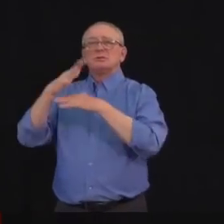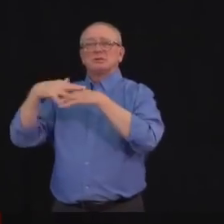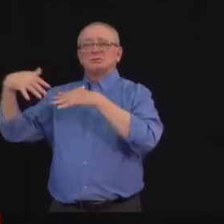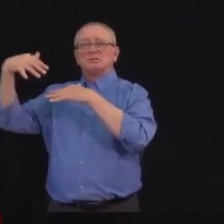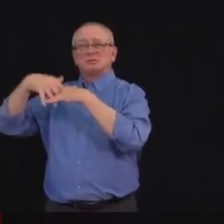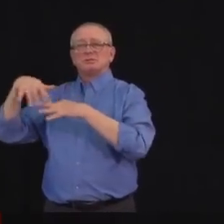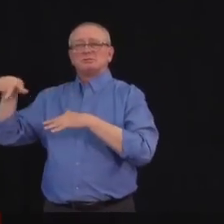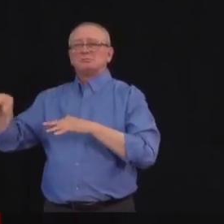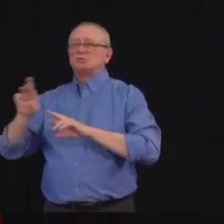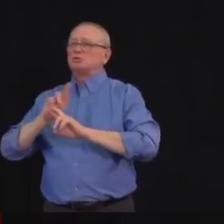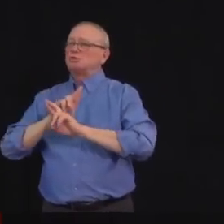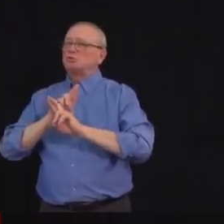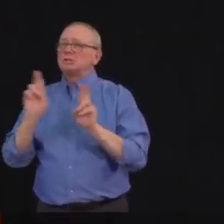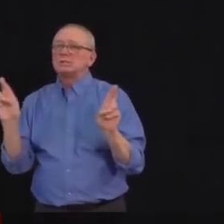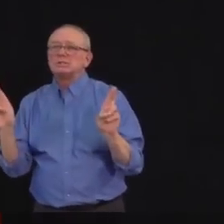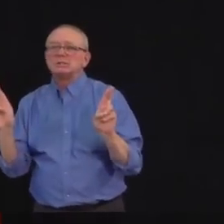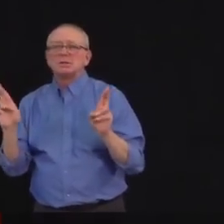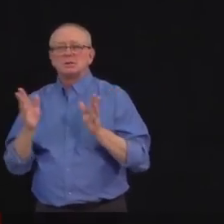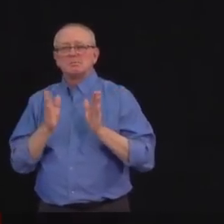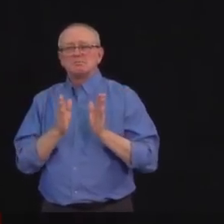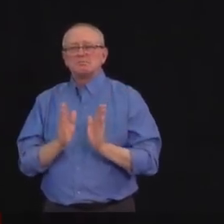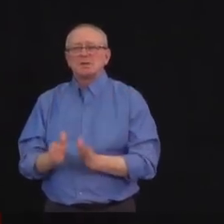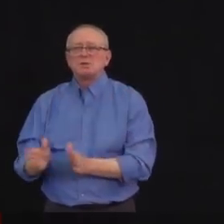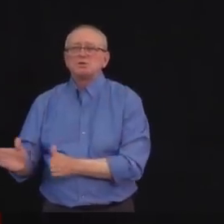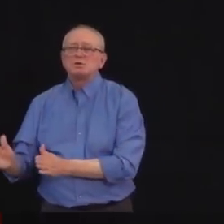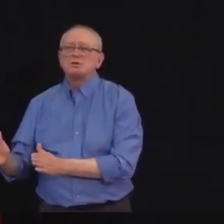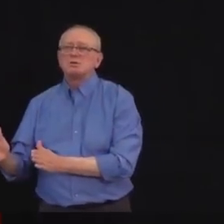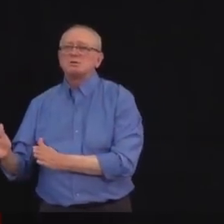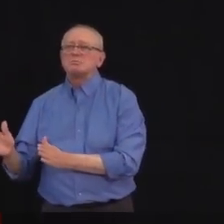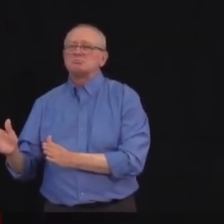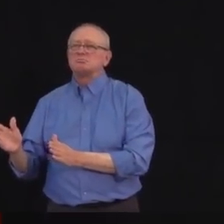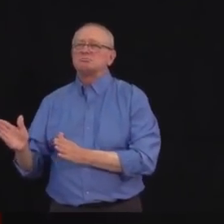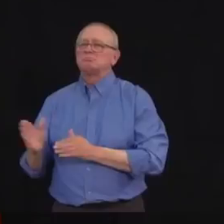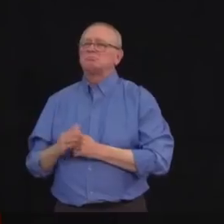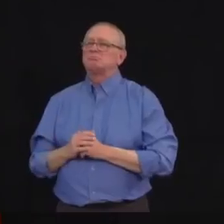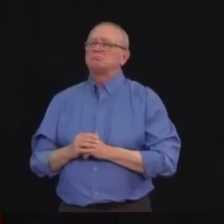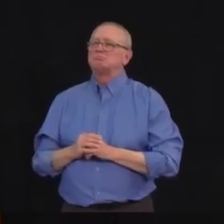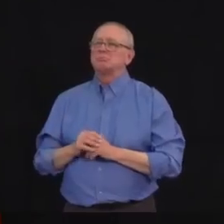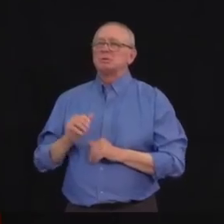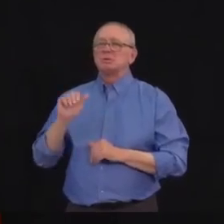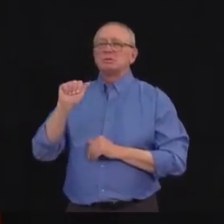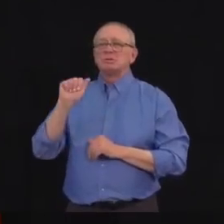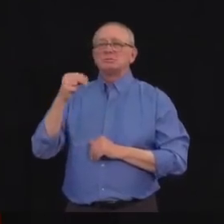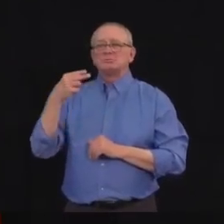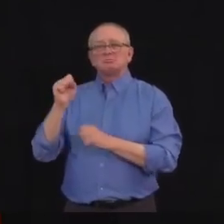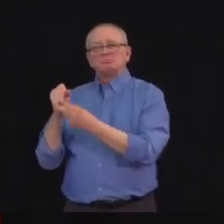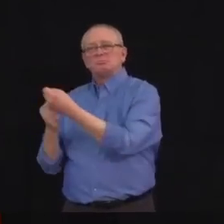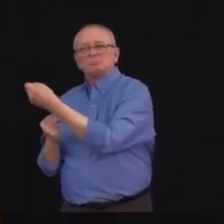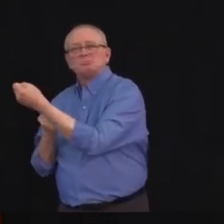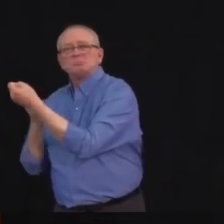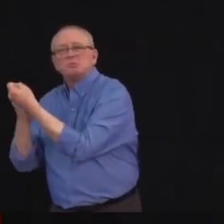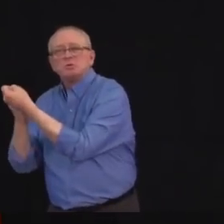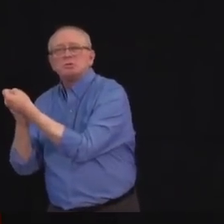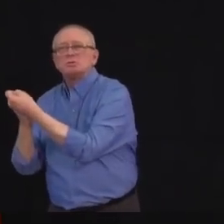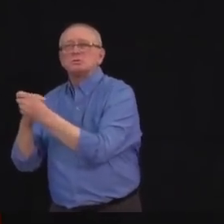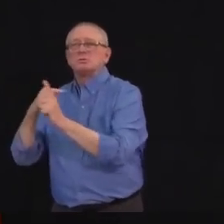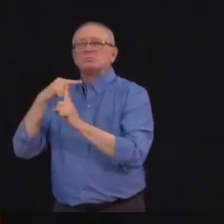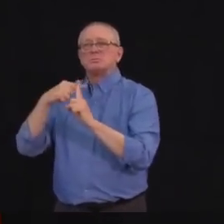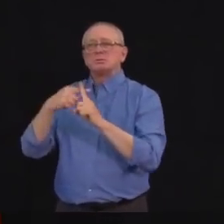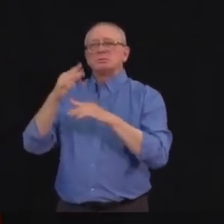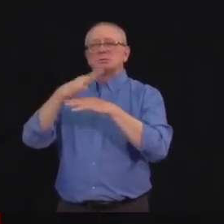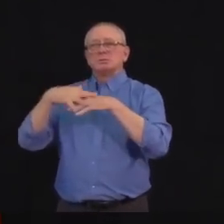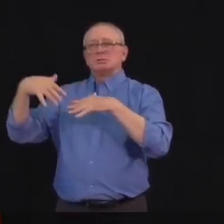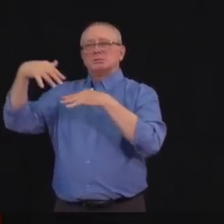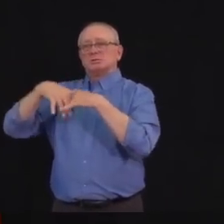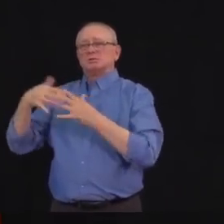other First Nations, and they are responding effectively with help from AHS and Indigenous Services Canada. I also want